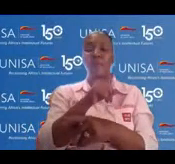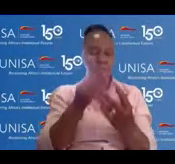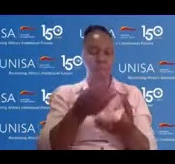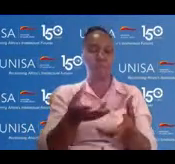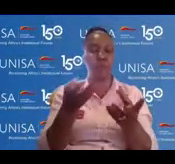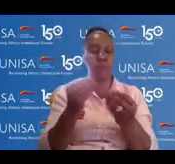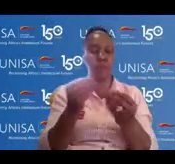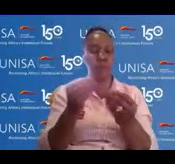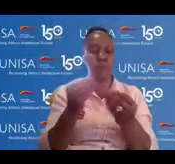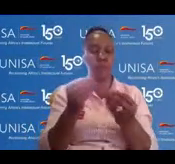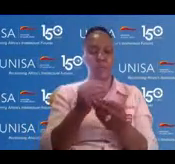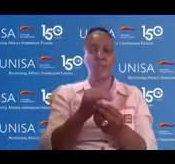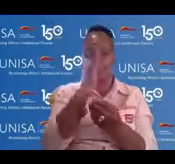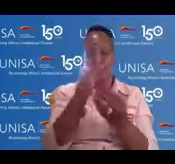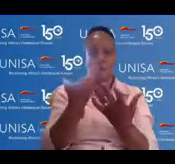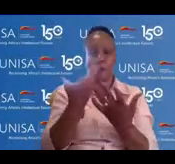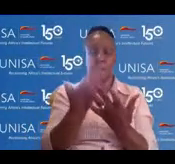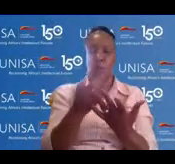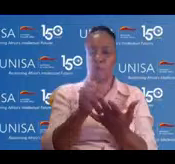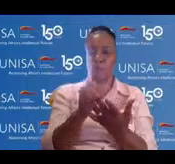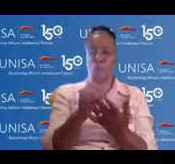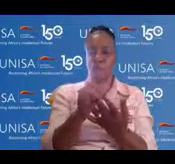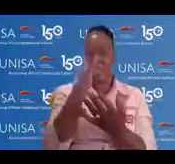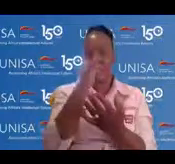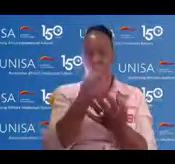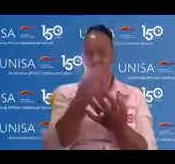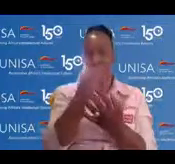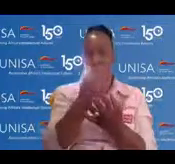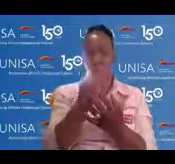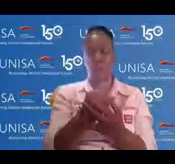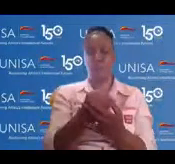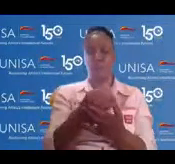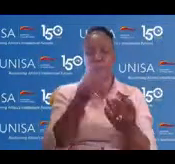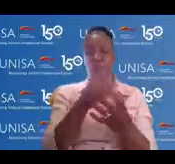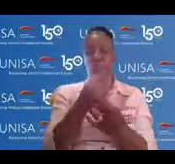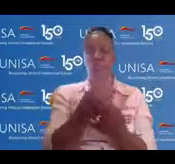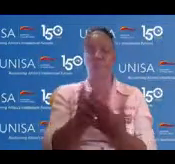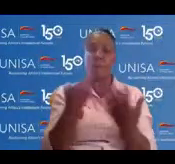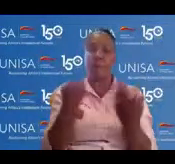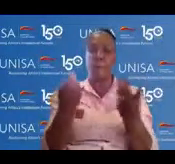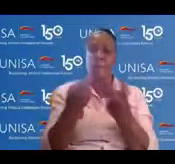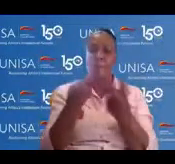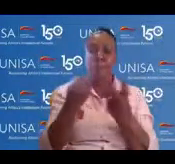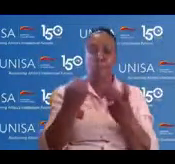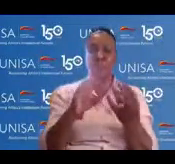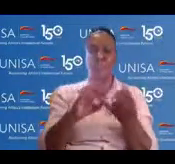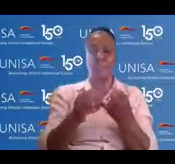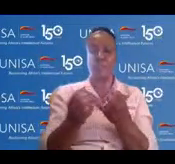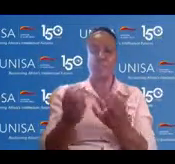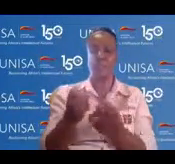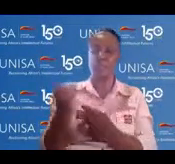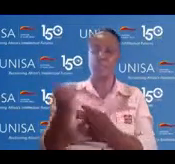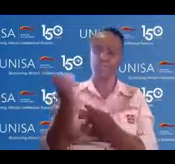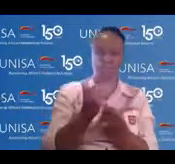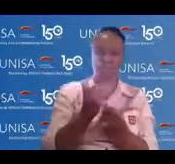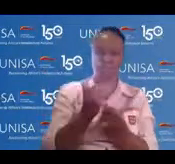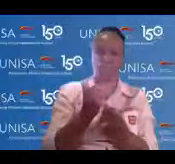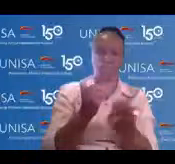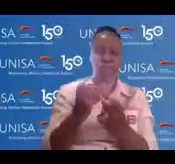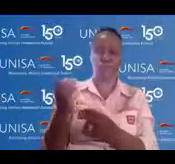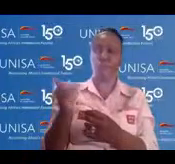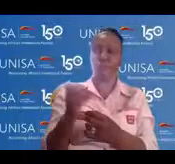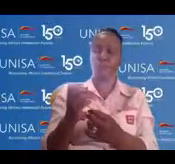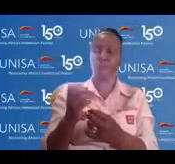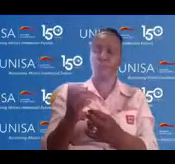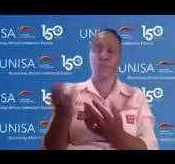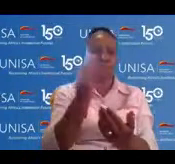you have those situations of syndicates, people who are trying to lure other students into committing dishonest behavior. And